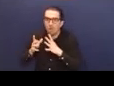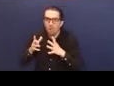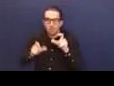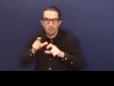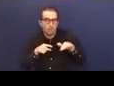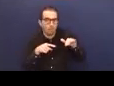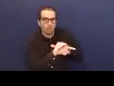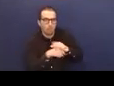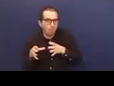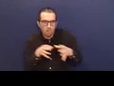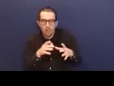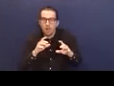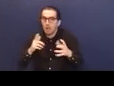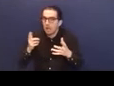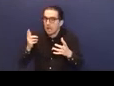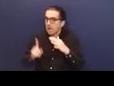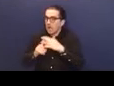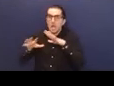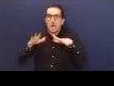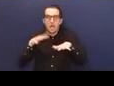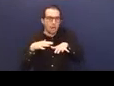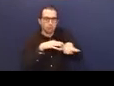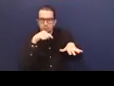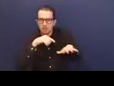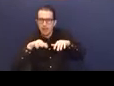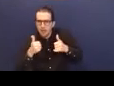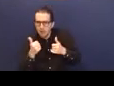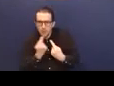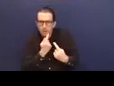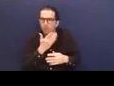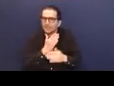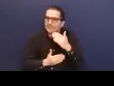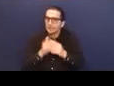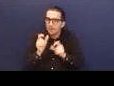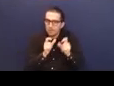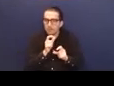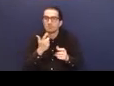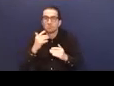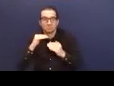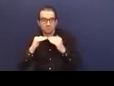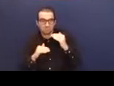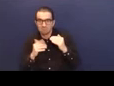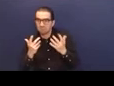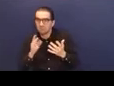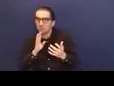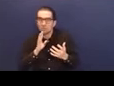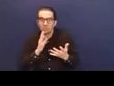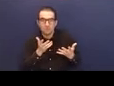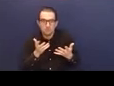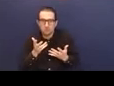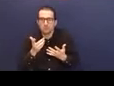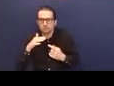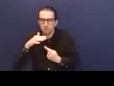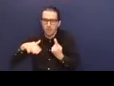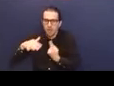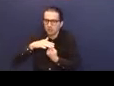of disability, other than the general catch-all that when we talk about vulnerable peoples, and I've explained what we don't like about